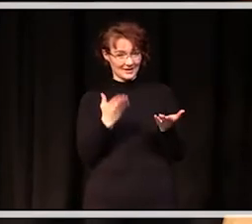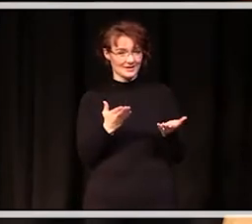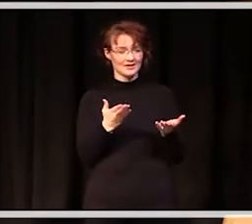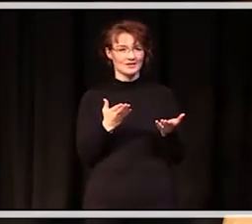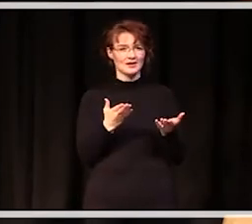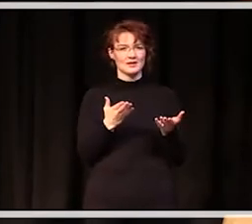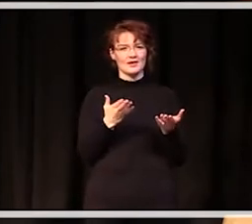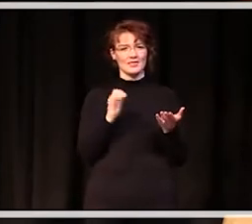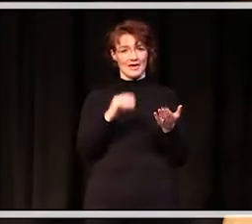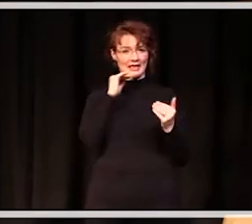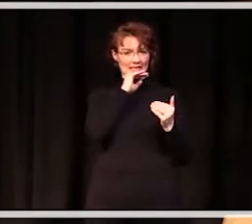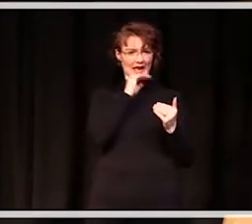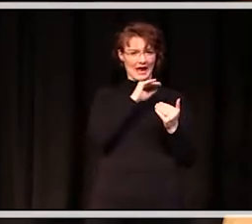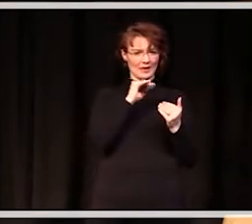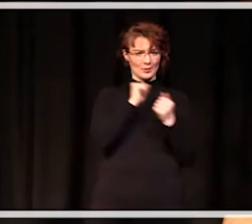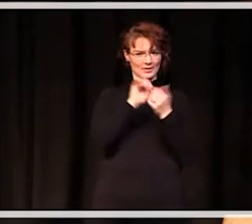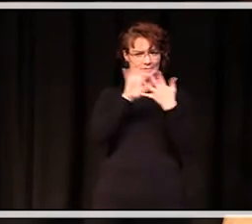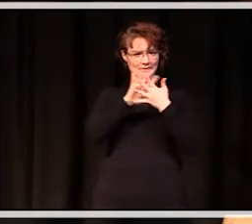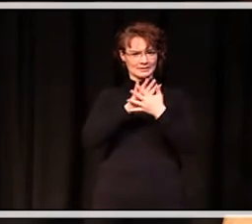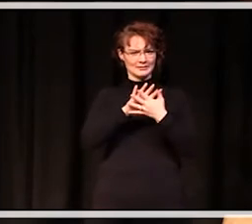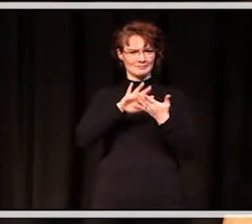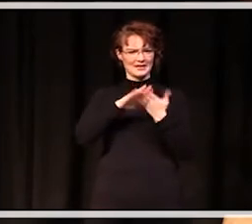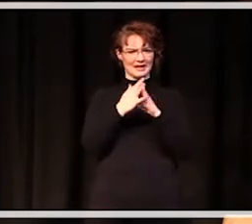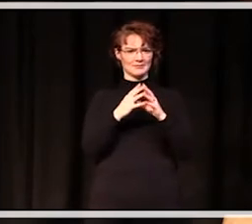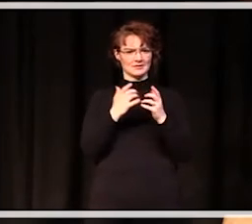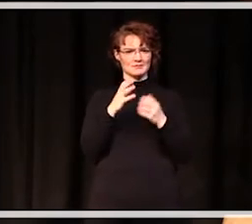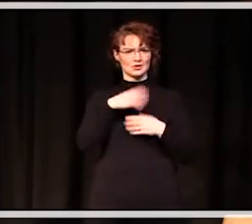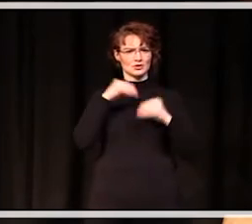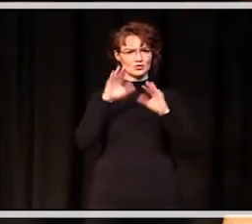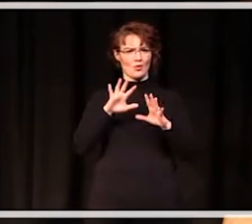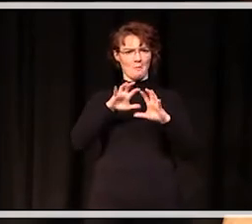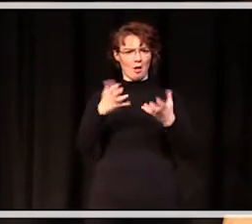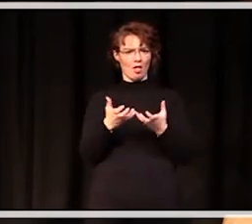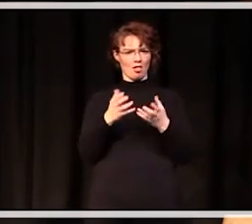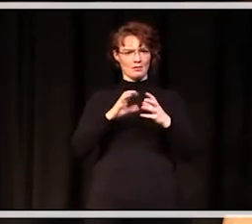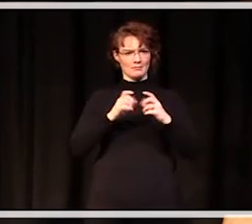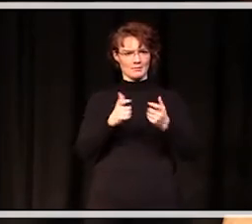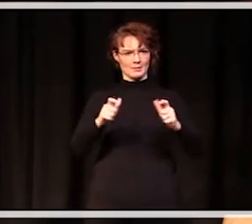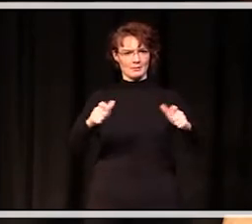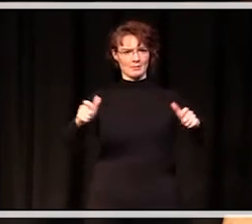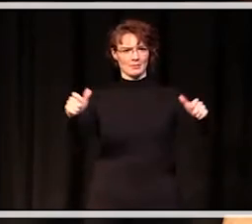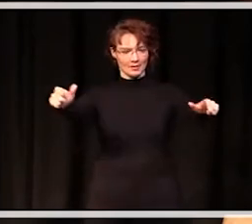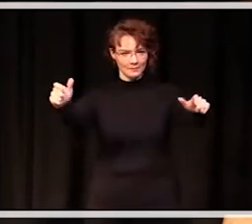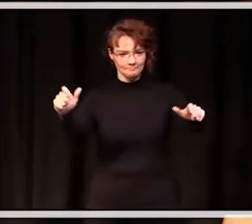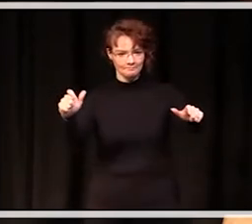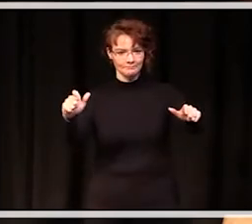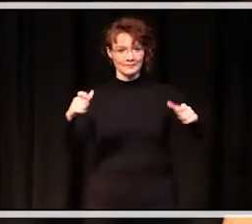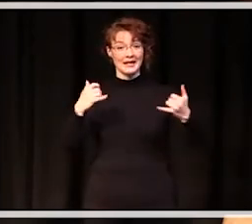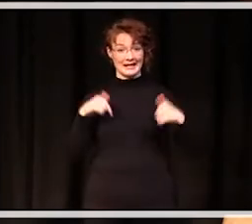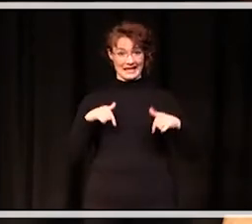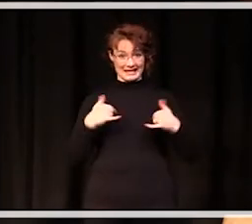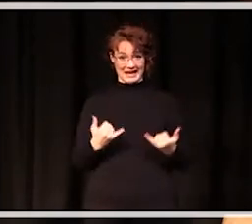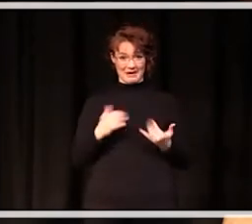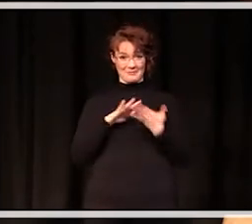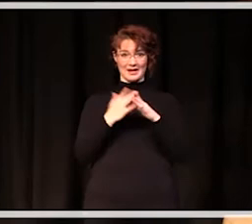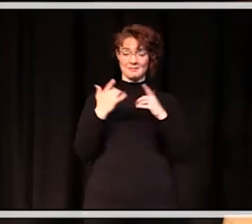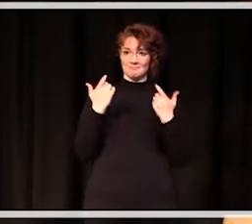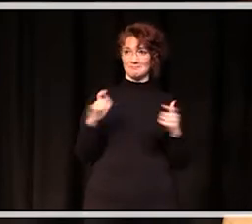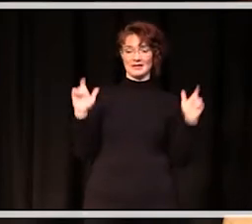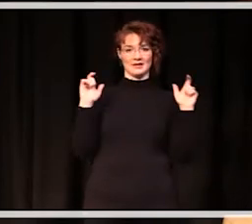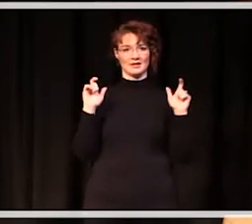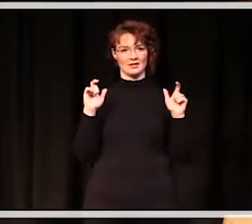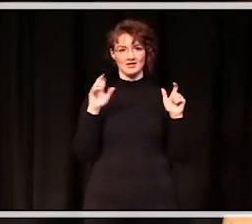snowball effect to deception. And it's actually got this point where, man, now it's become pretty significant. And talk